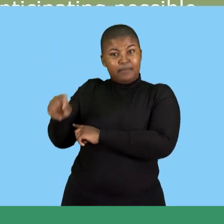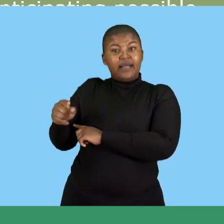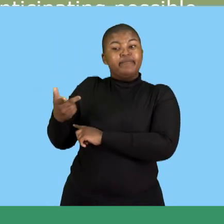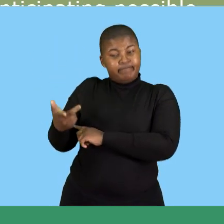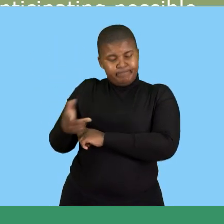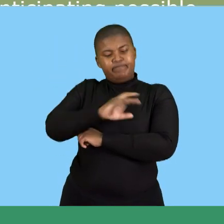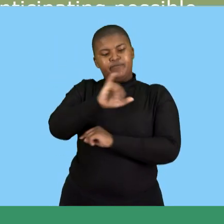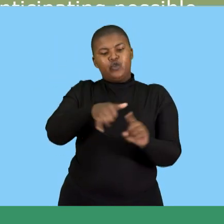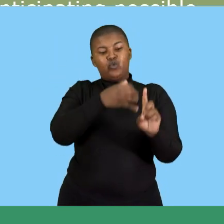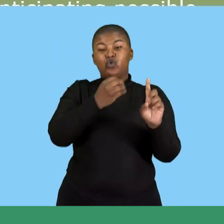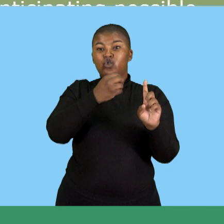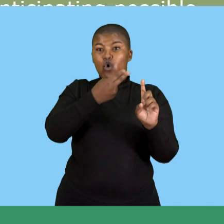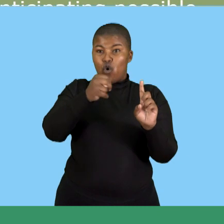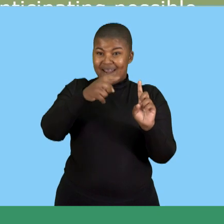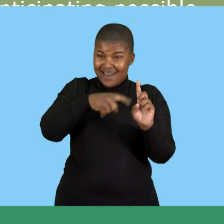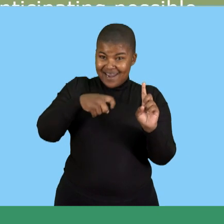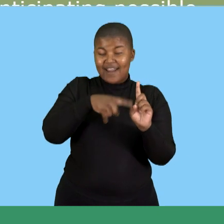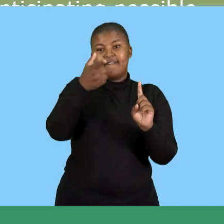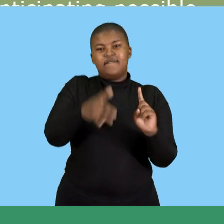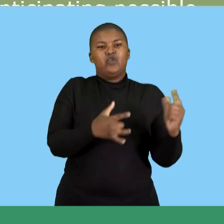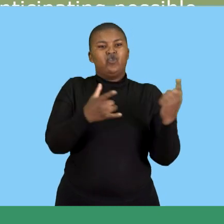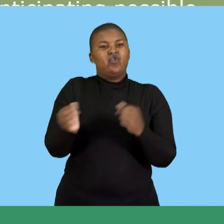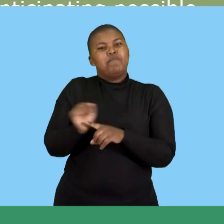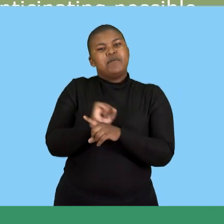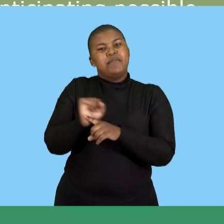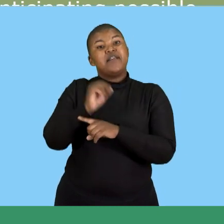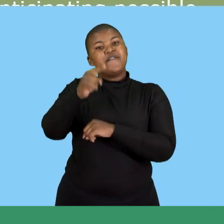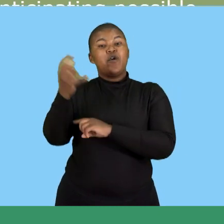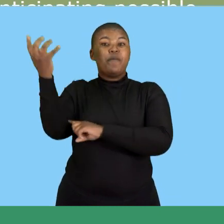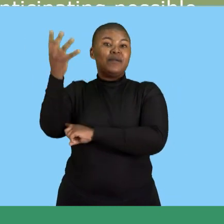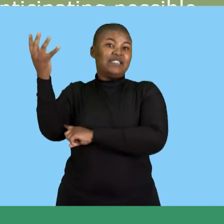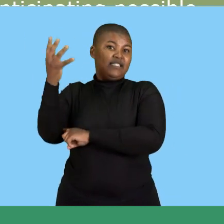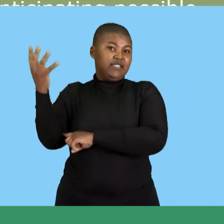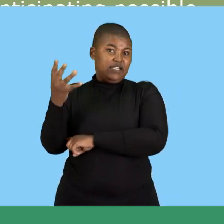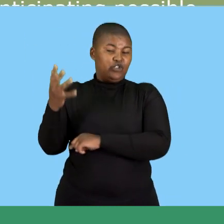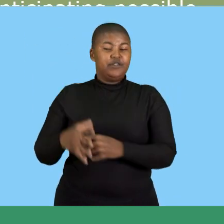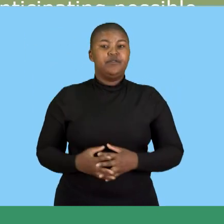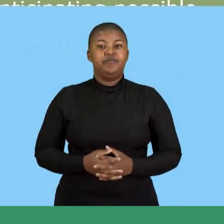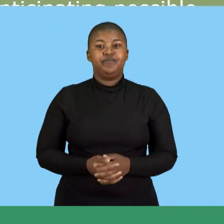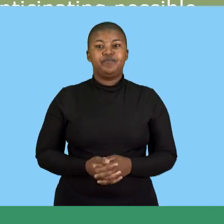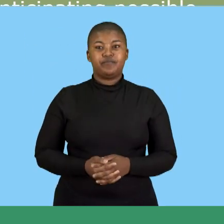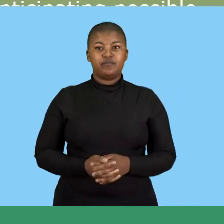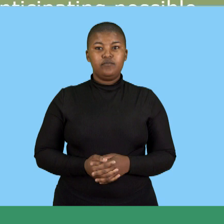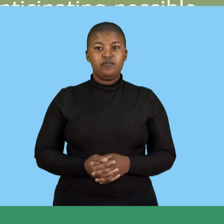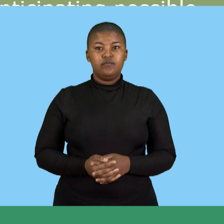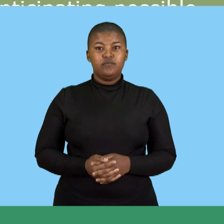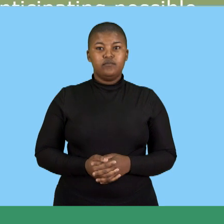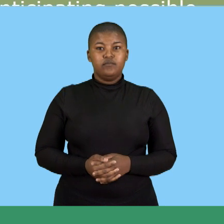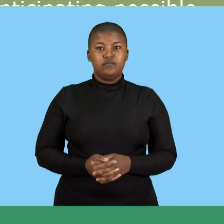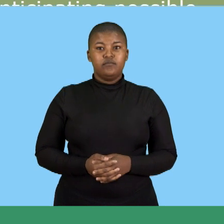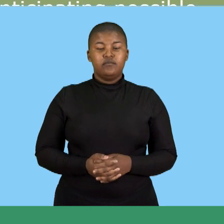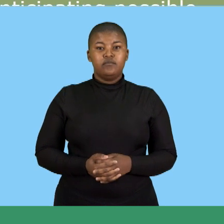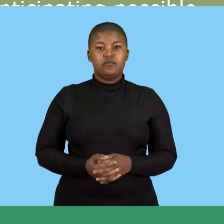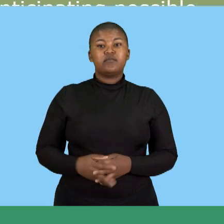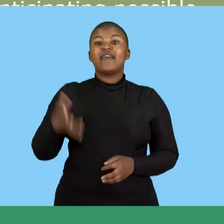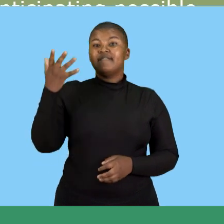an aspect that John has done while he was preparing for the presentation. He had